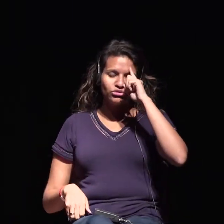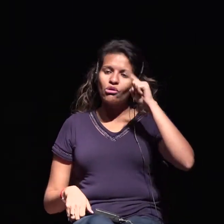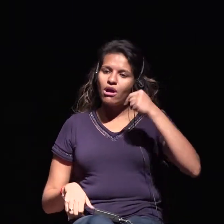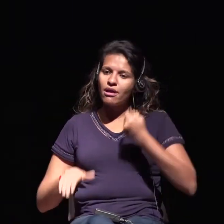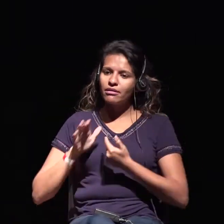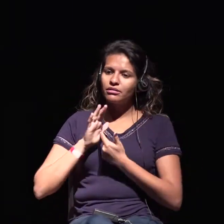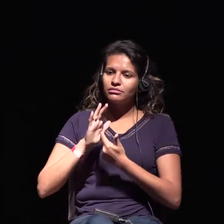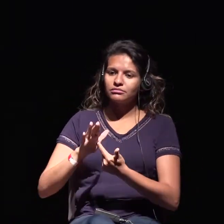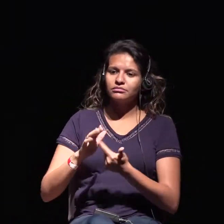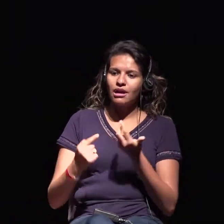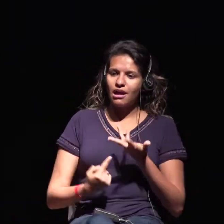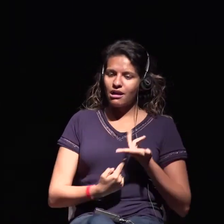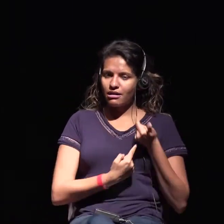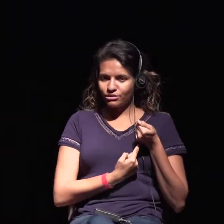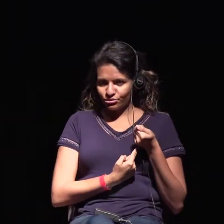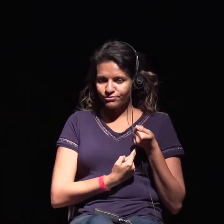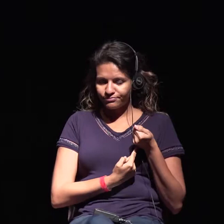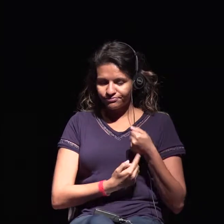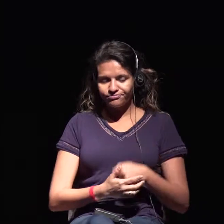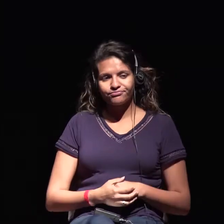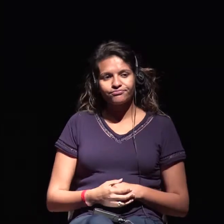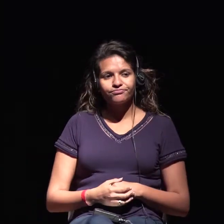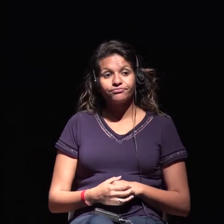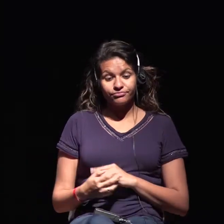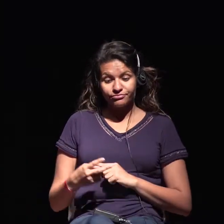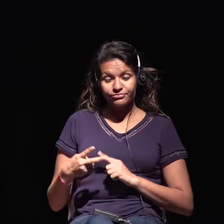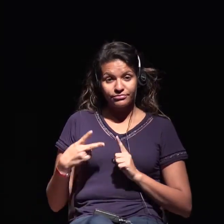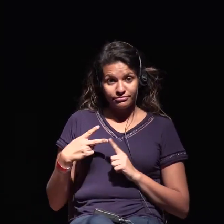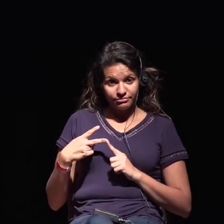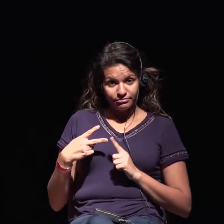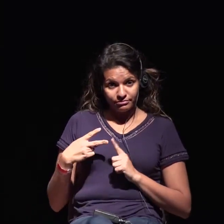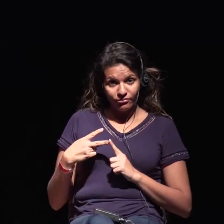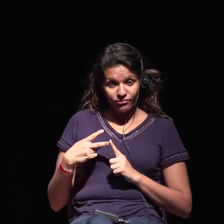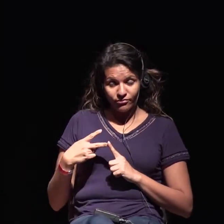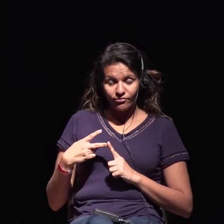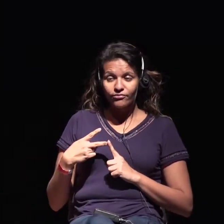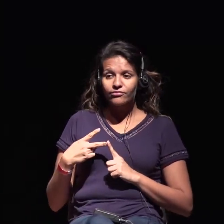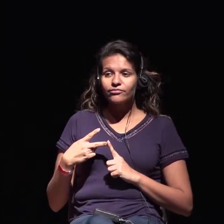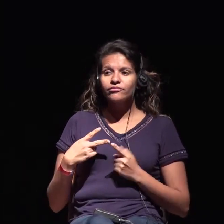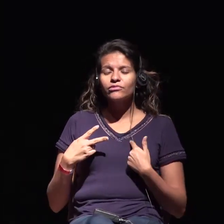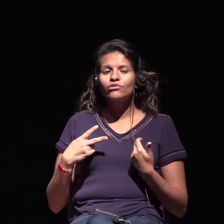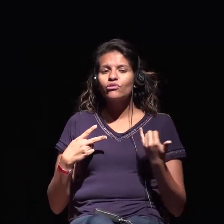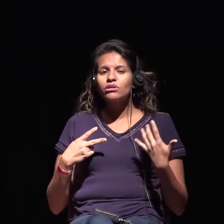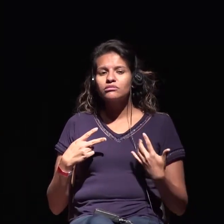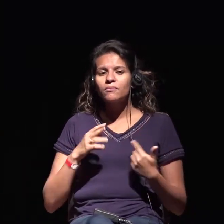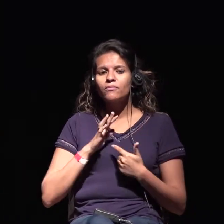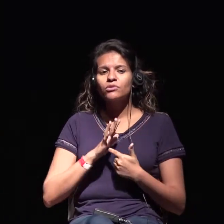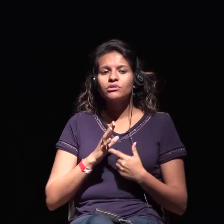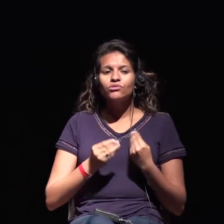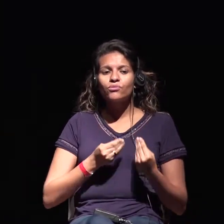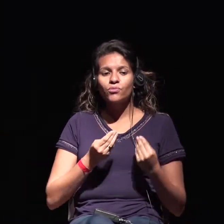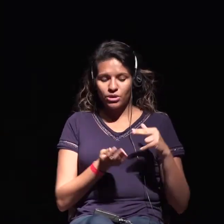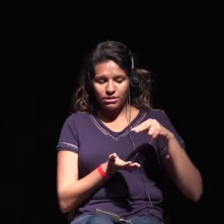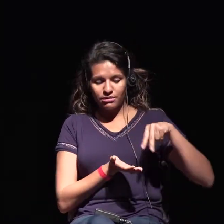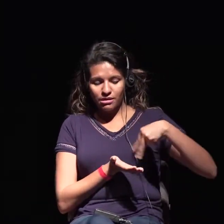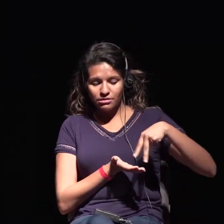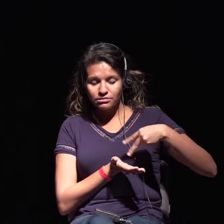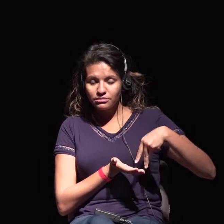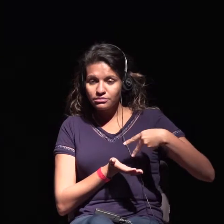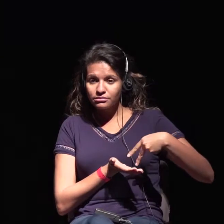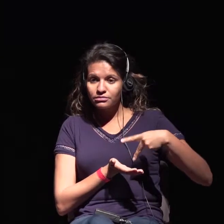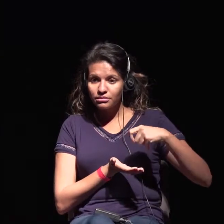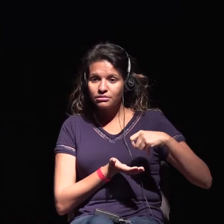half, I place her dances in conversation with sports in order to augment current understandings of her work and